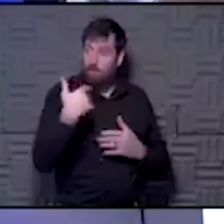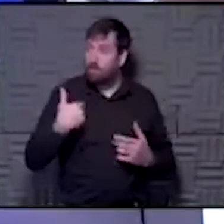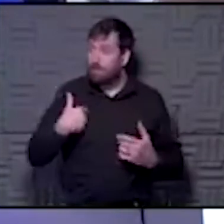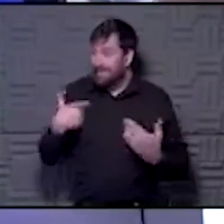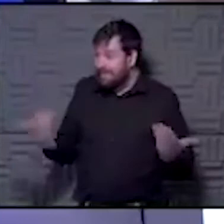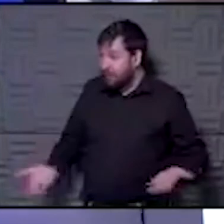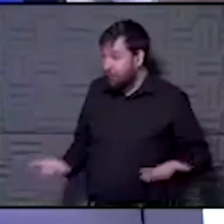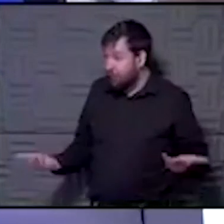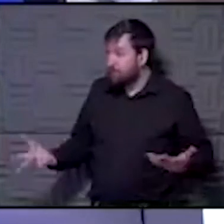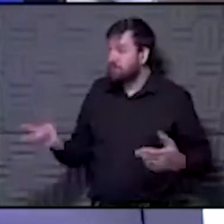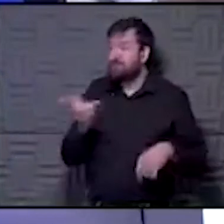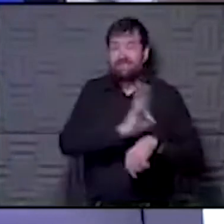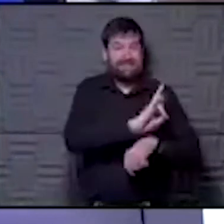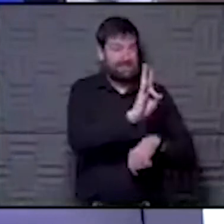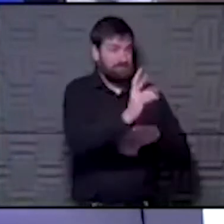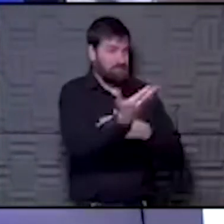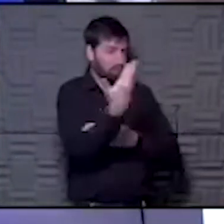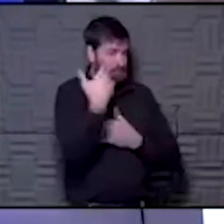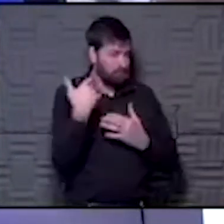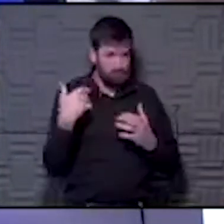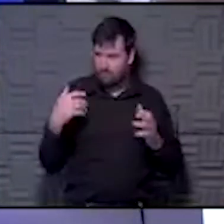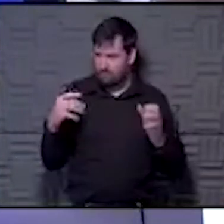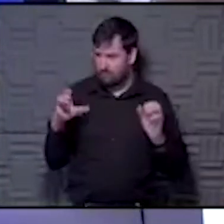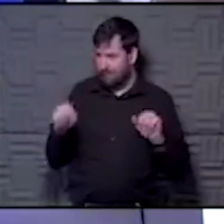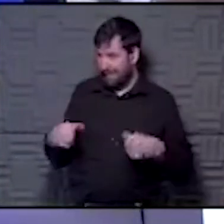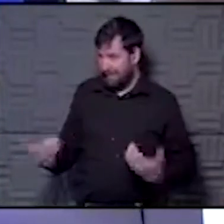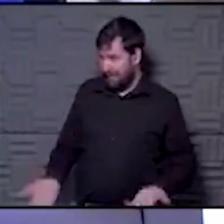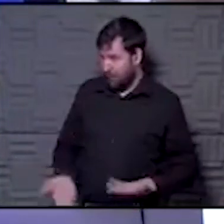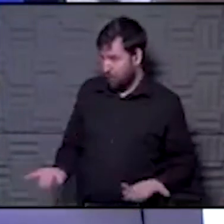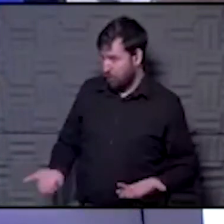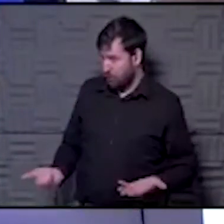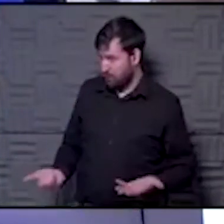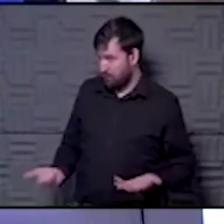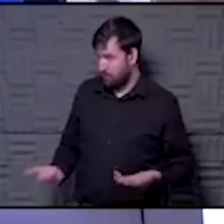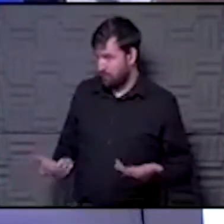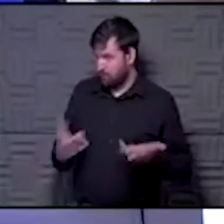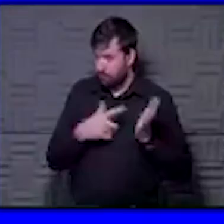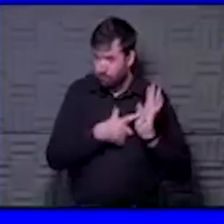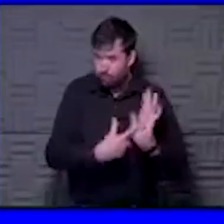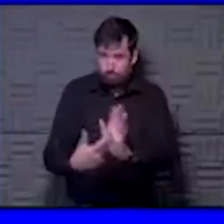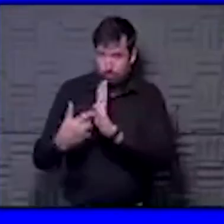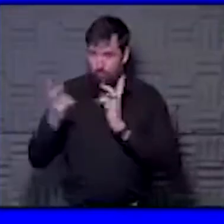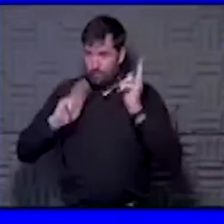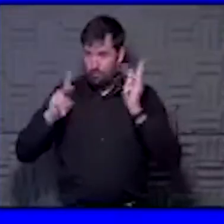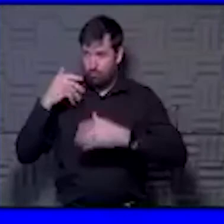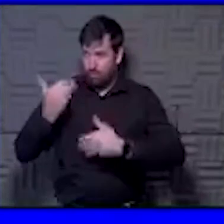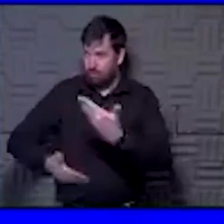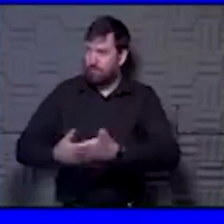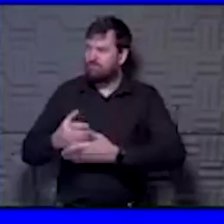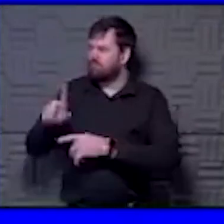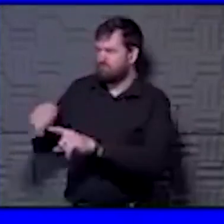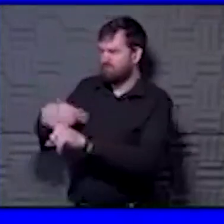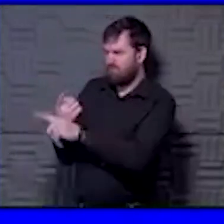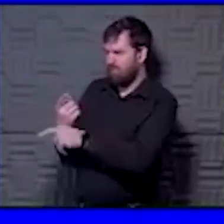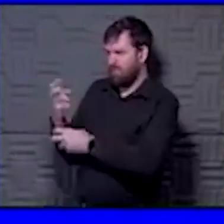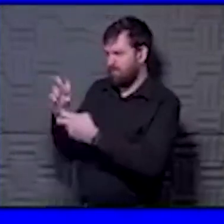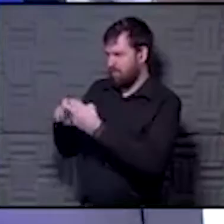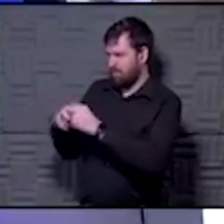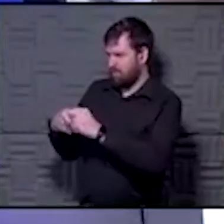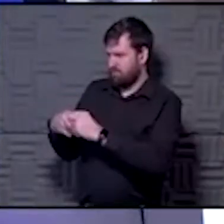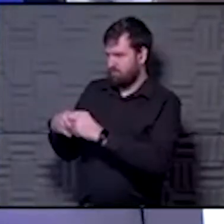it here? 7 a.m. Oh, we're not doing it here. Can we have it done here to show people the process? The only problem is the recovery period.